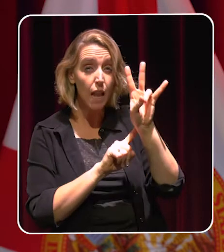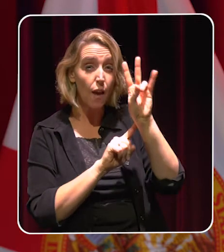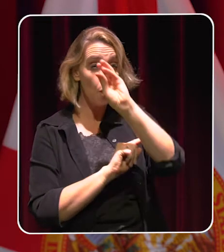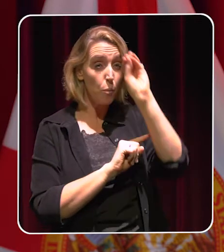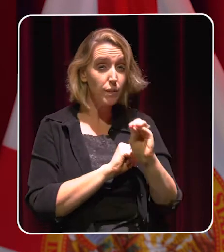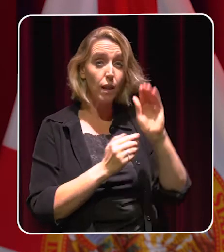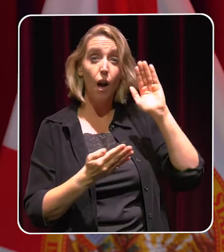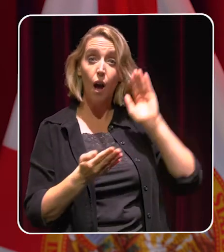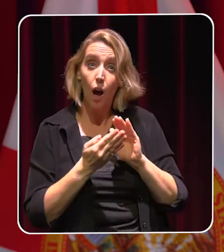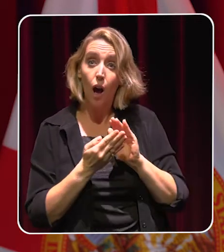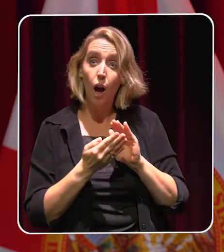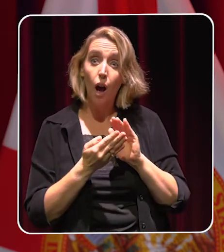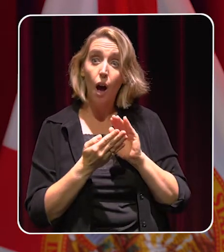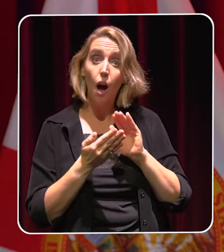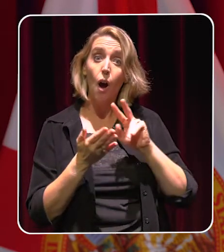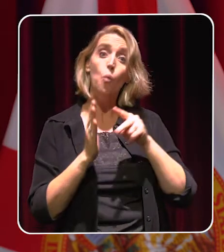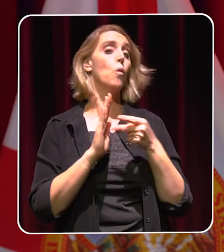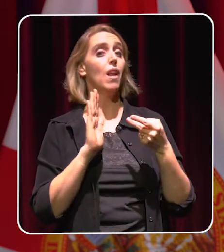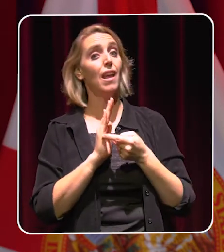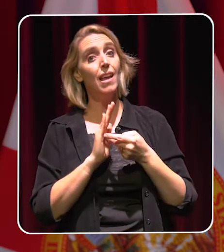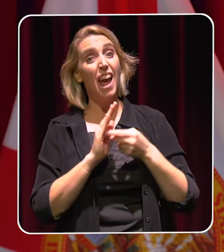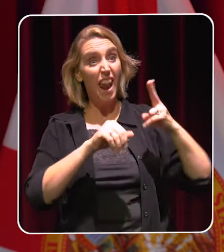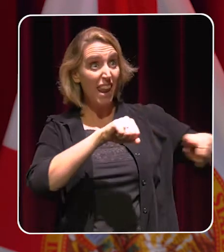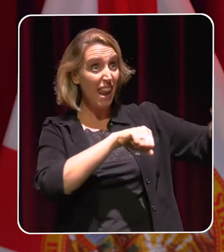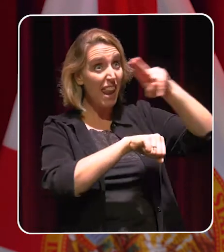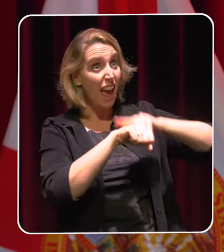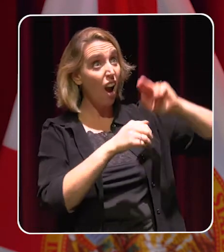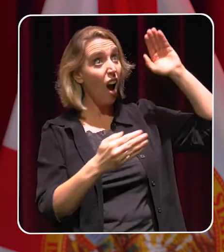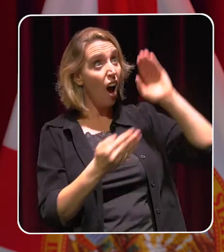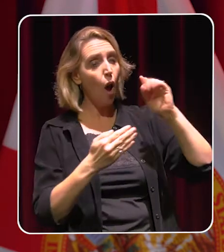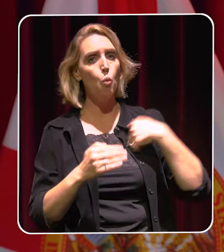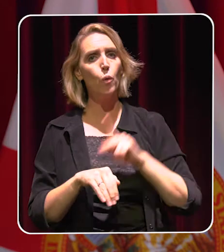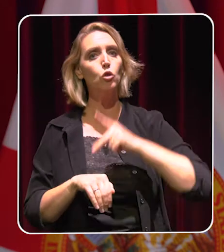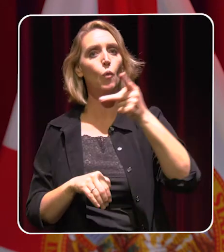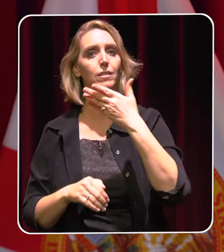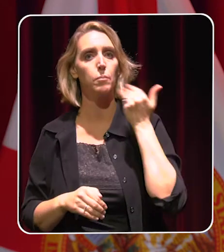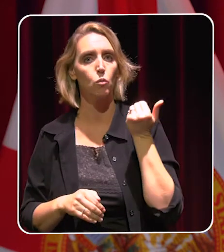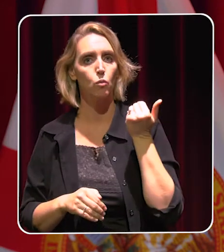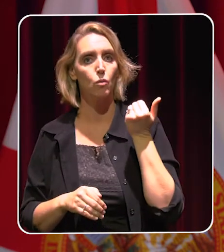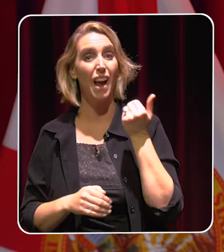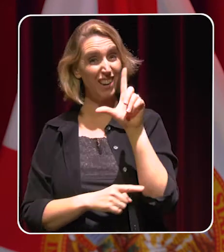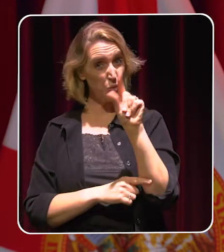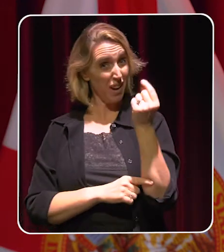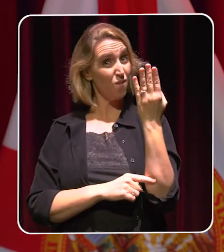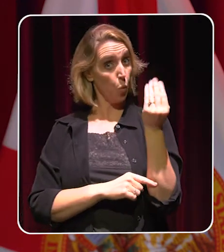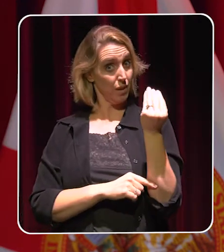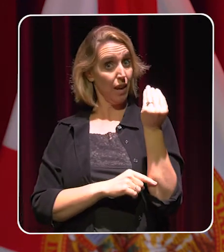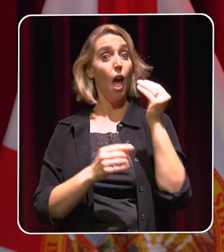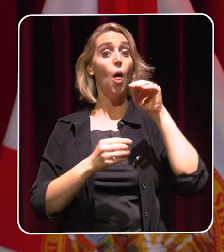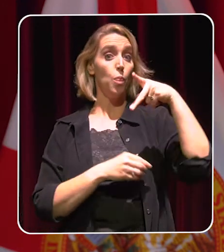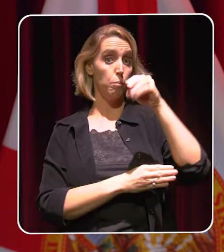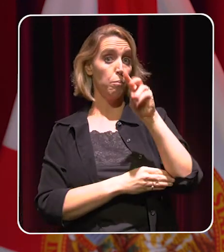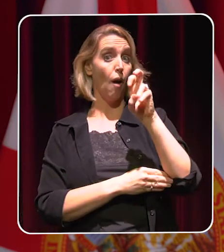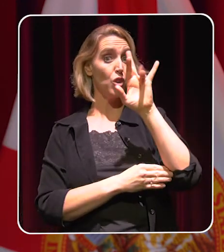37%. That's more than double the drop experienced nationally during that time. And in 2014, the